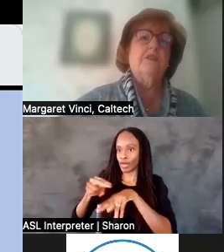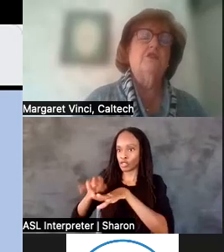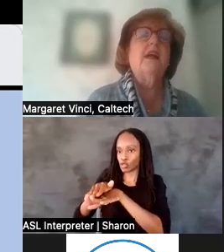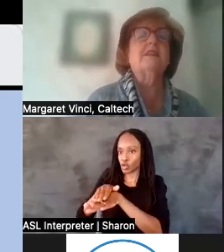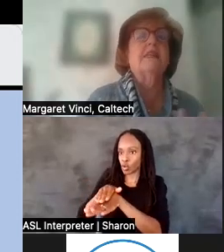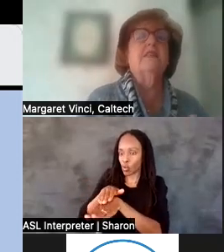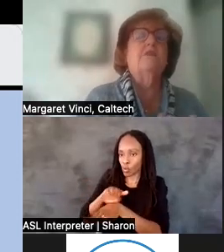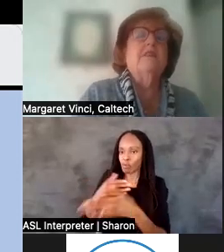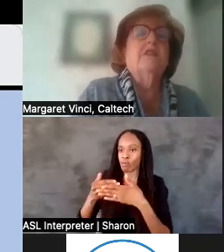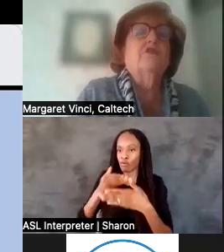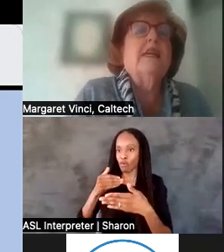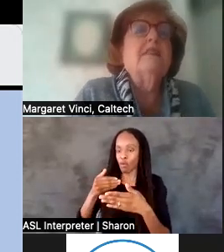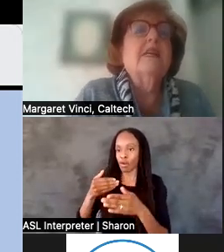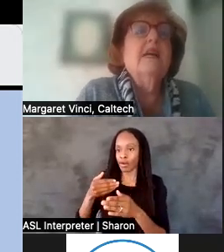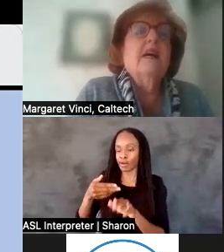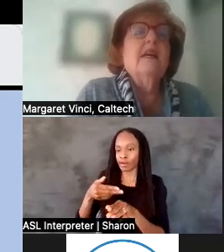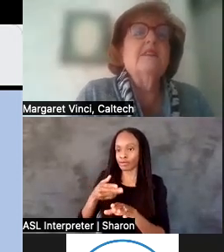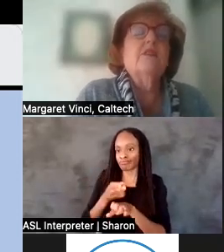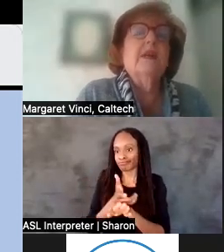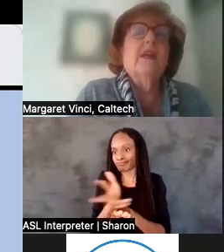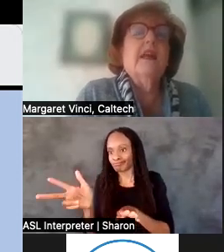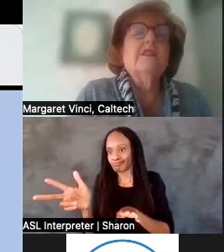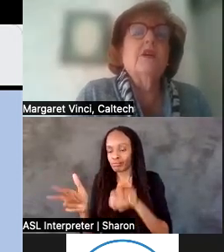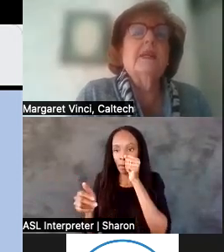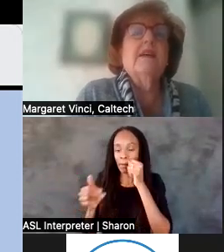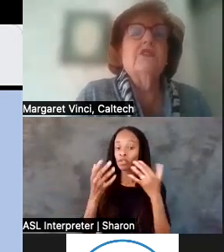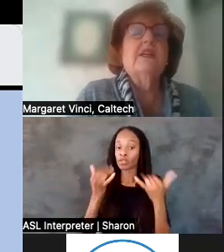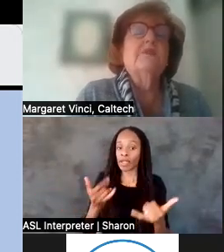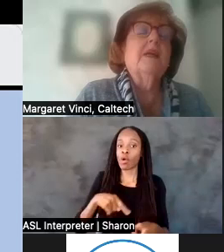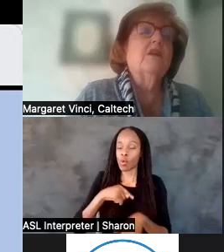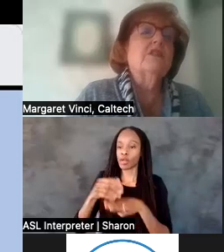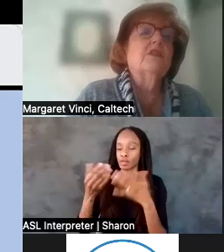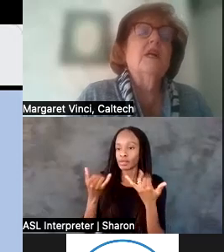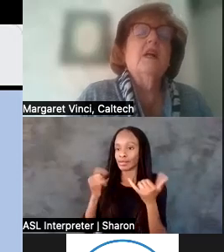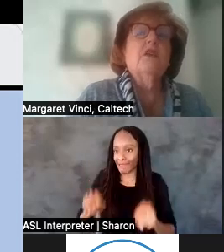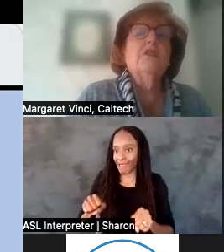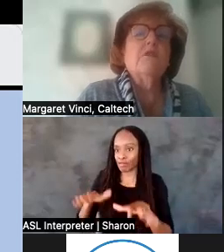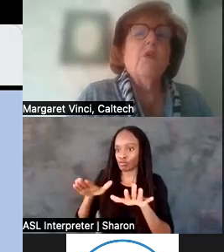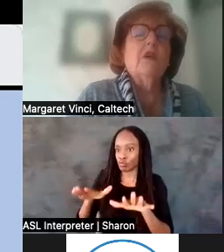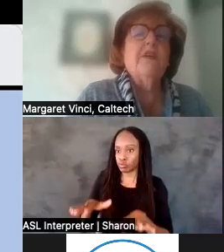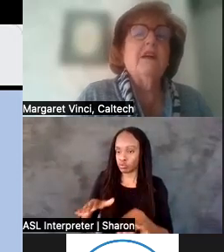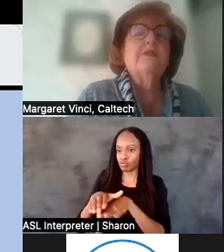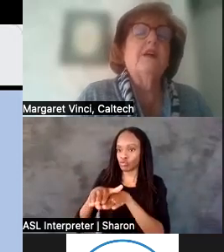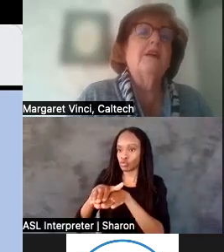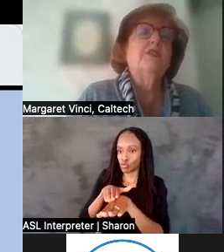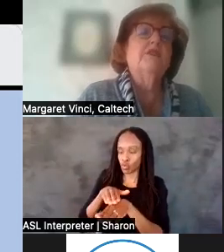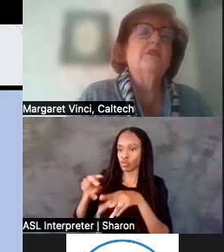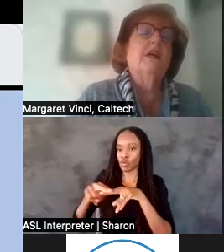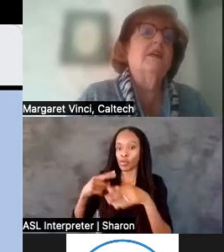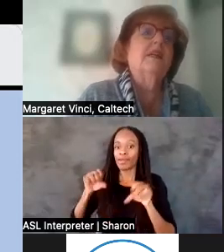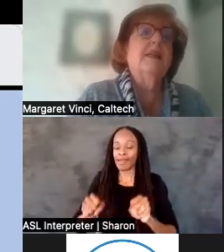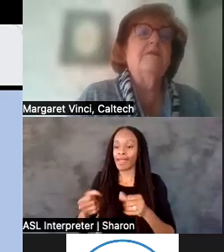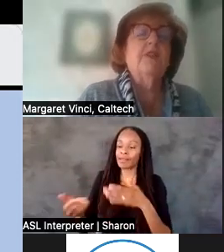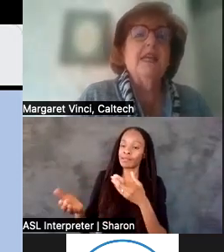passes over the tracks, then it derails the trains. And so we are now slowing down trains. We can also close off water valves